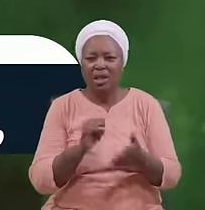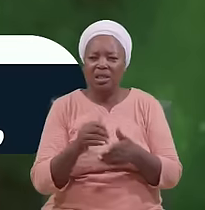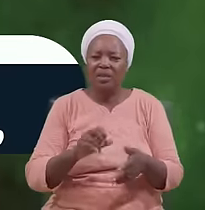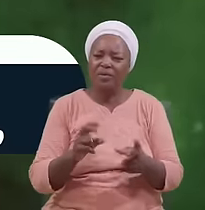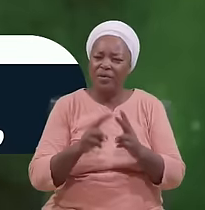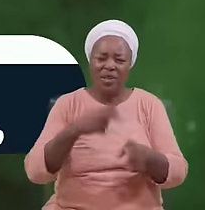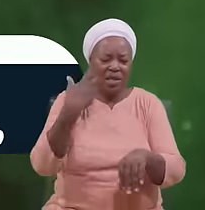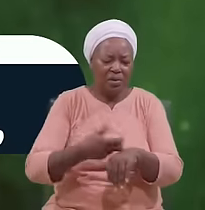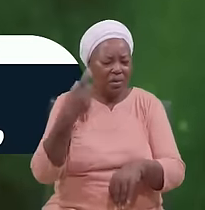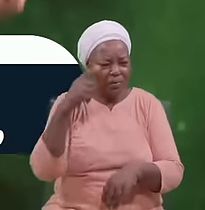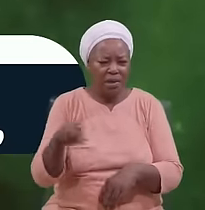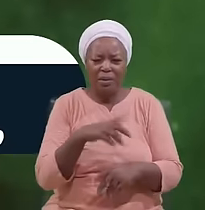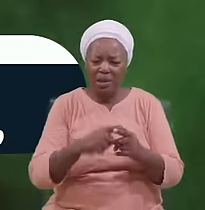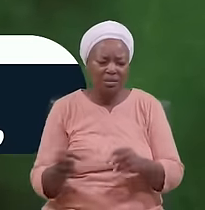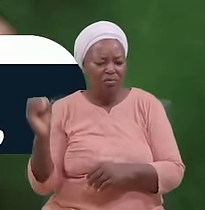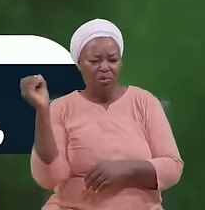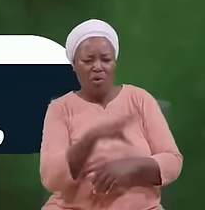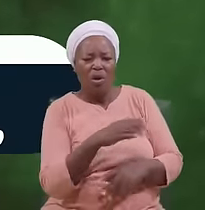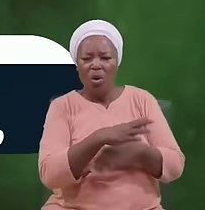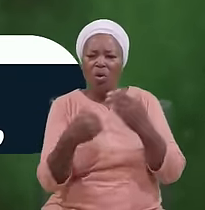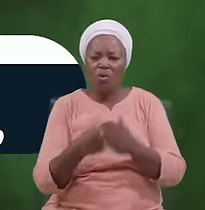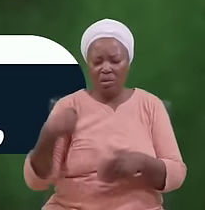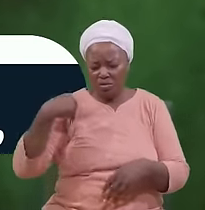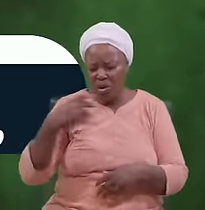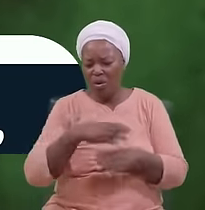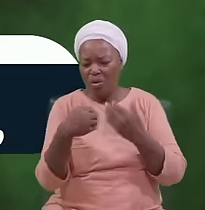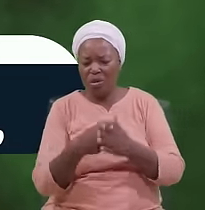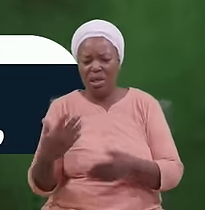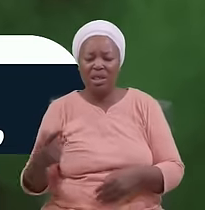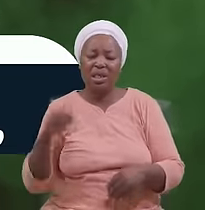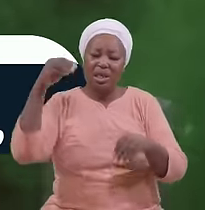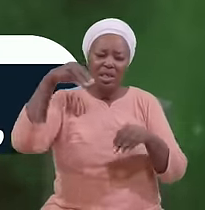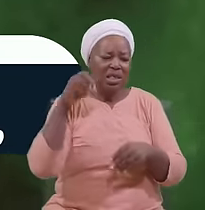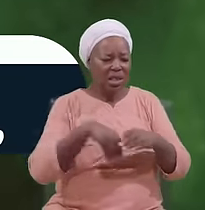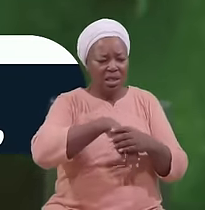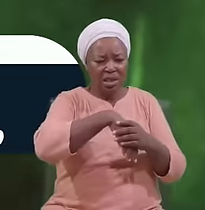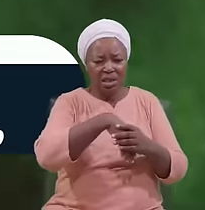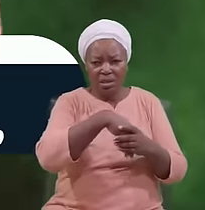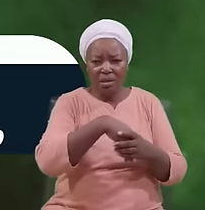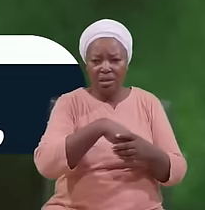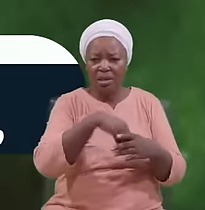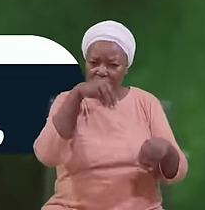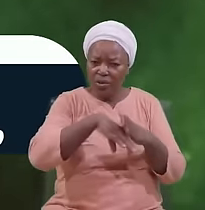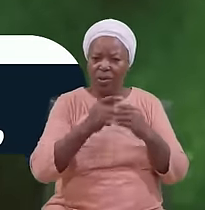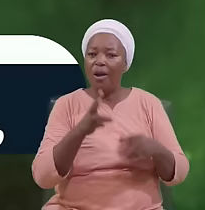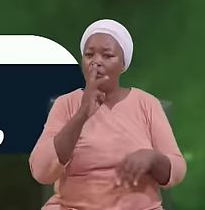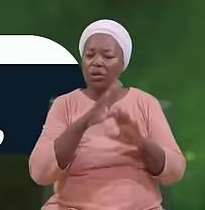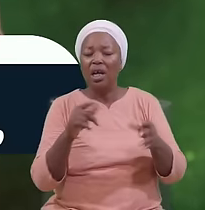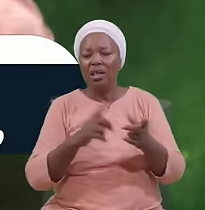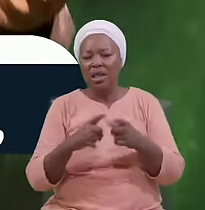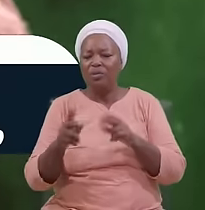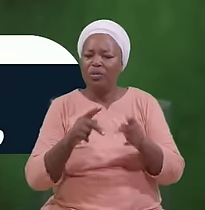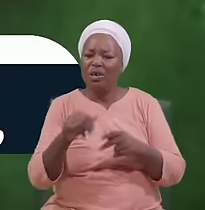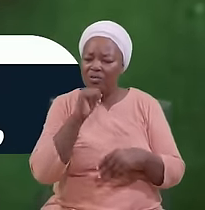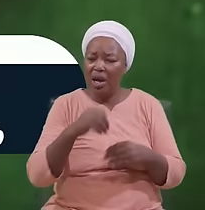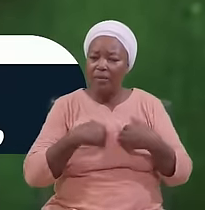them. They were even casting their wares and their things outside the ship to lose them. And the people had not been